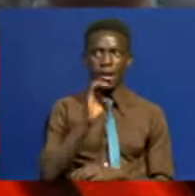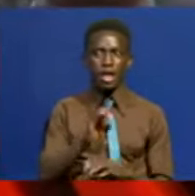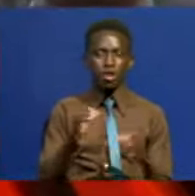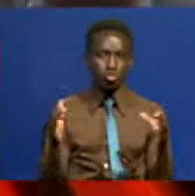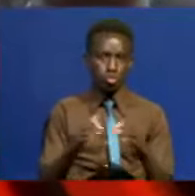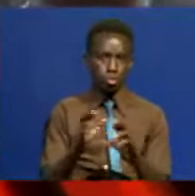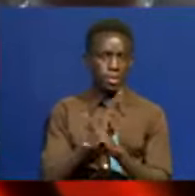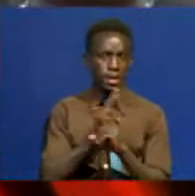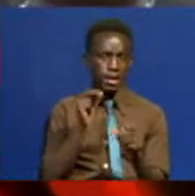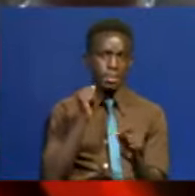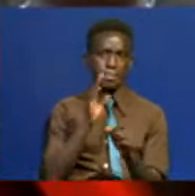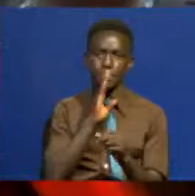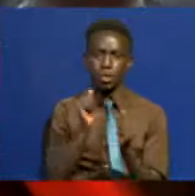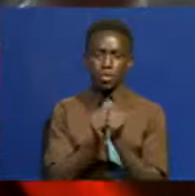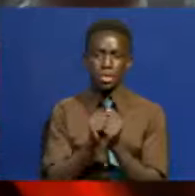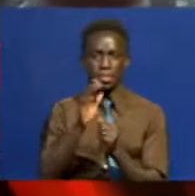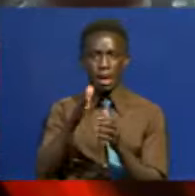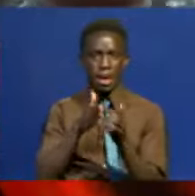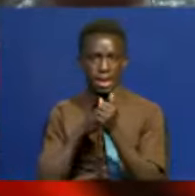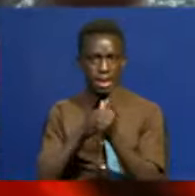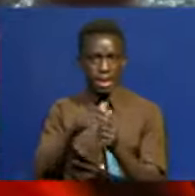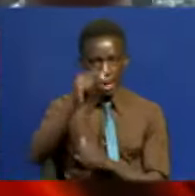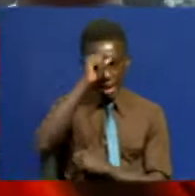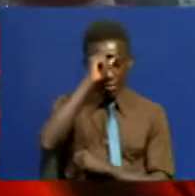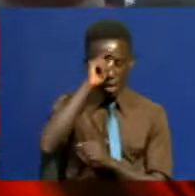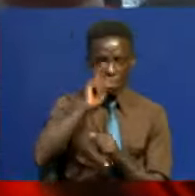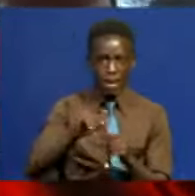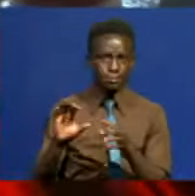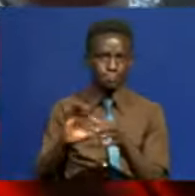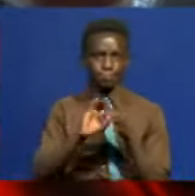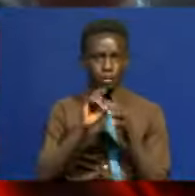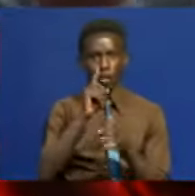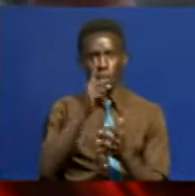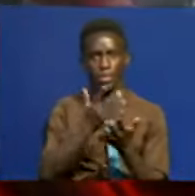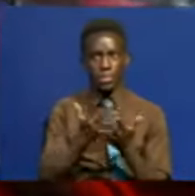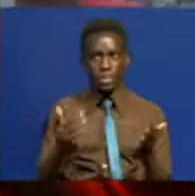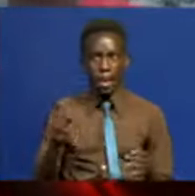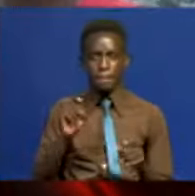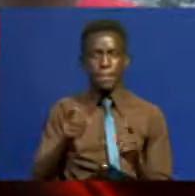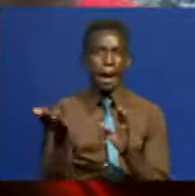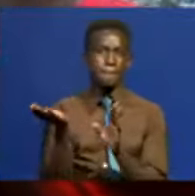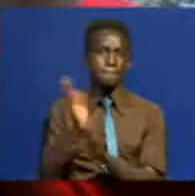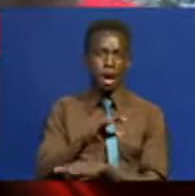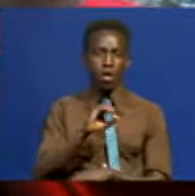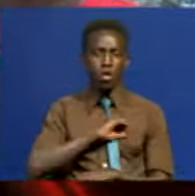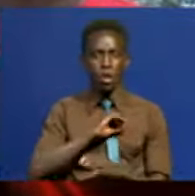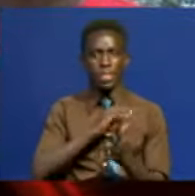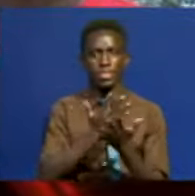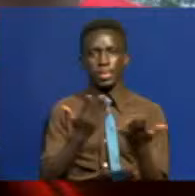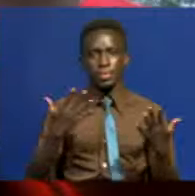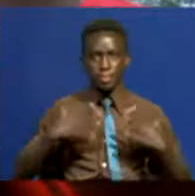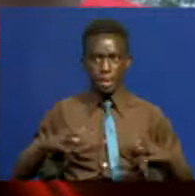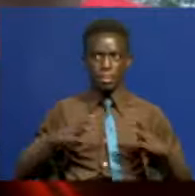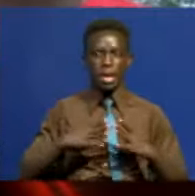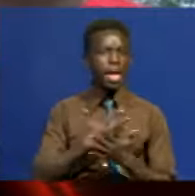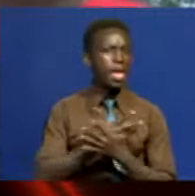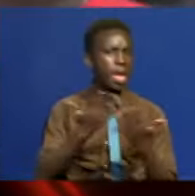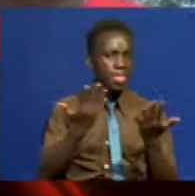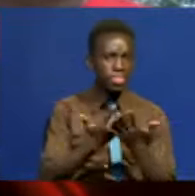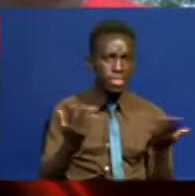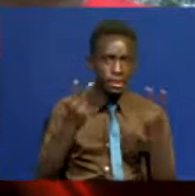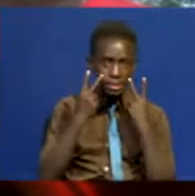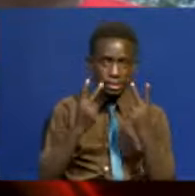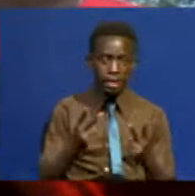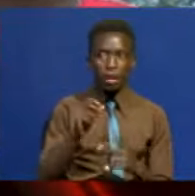na viongozi yao na serikali kushikana kwa kitu moja na kurudisha mali ya wenyewe. Chochote ikionekana, tuko